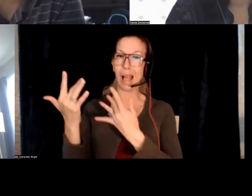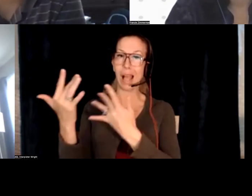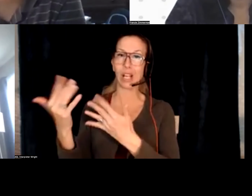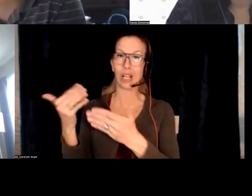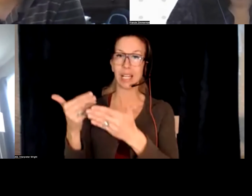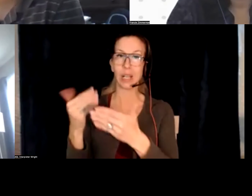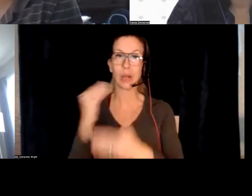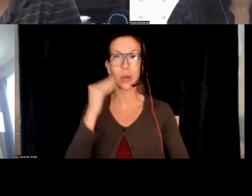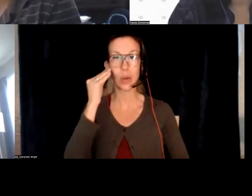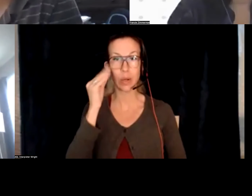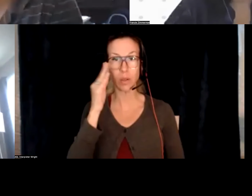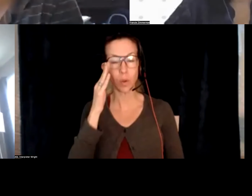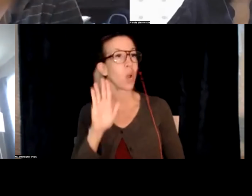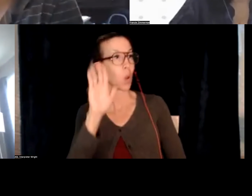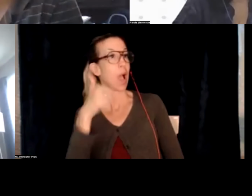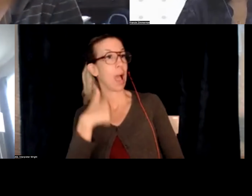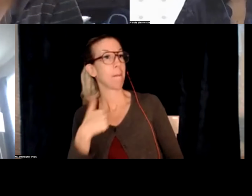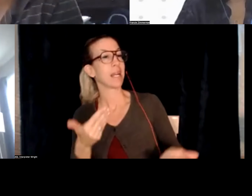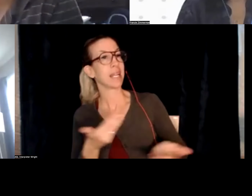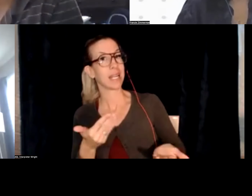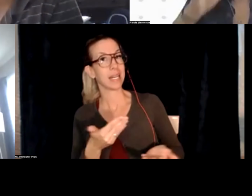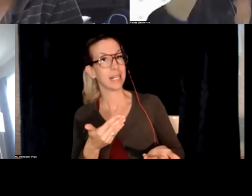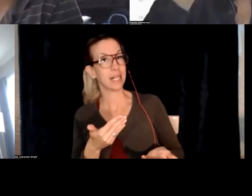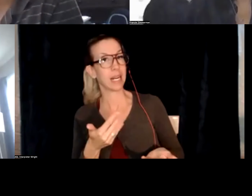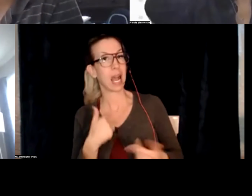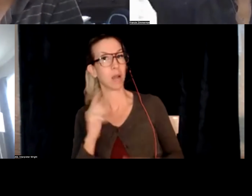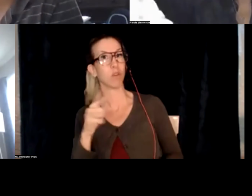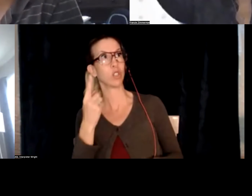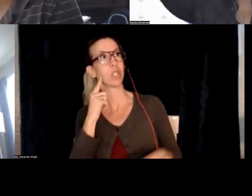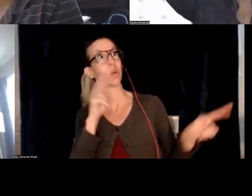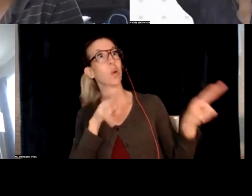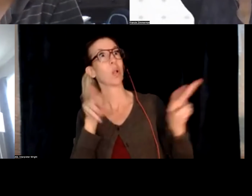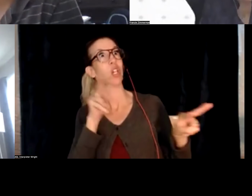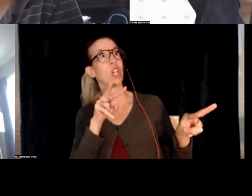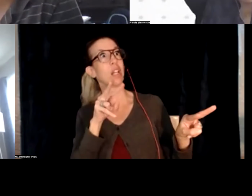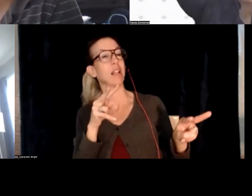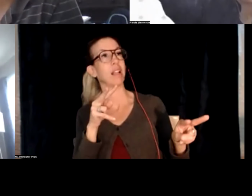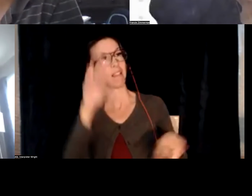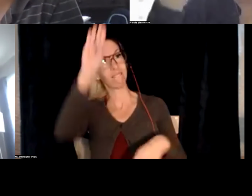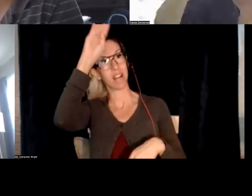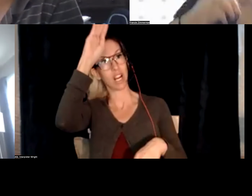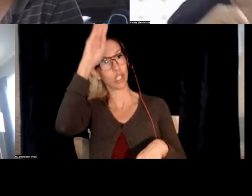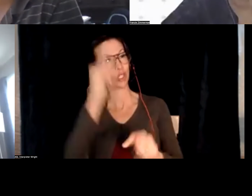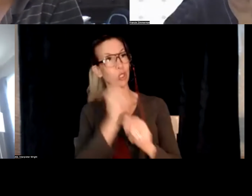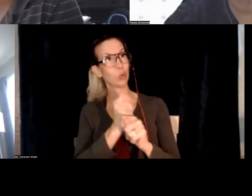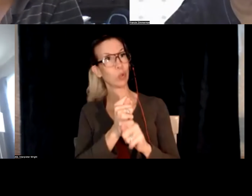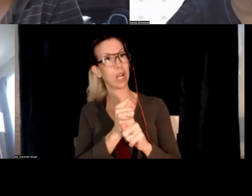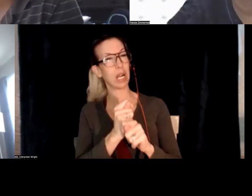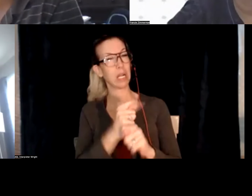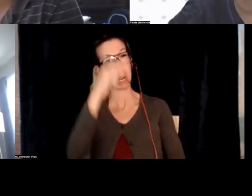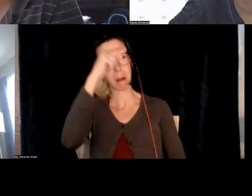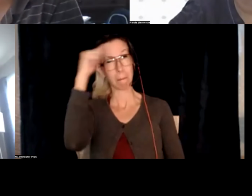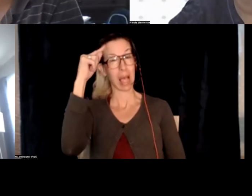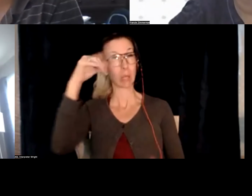here. Oh, you're I'm there? here. Okay, I'm here. good. I'm just seeing the fire trucks arriving, and I don't. Yes. It's black. There's black smoke